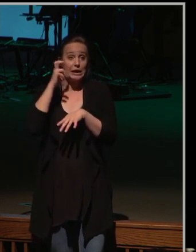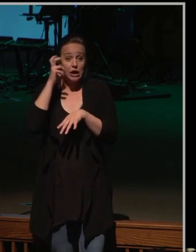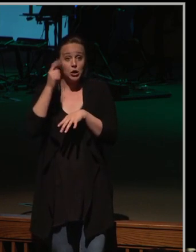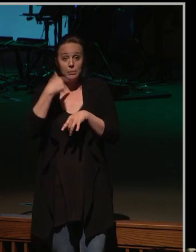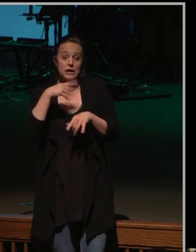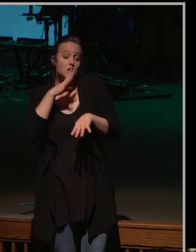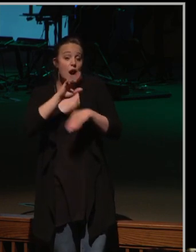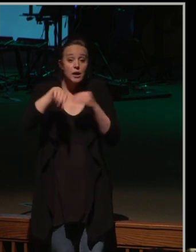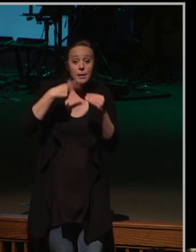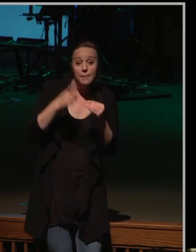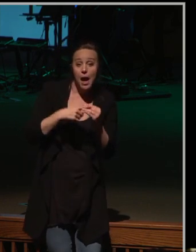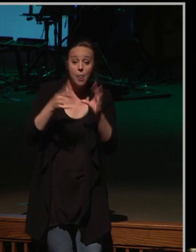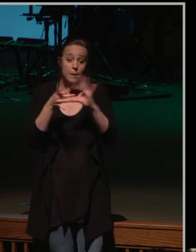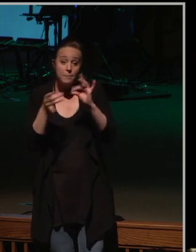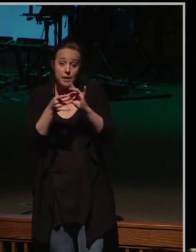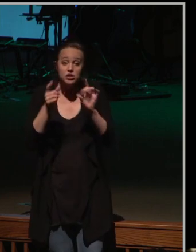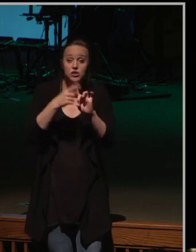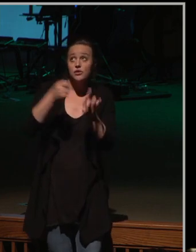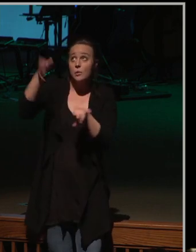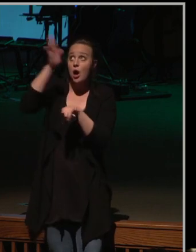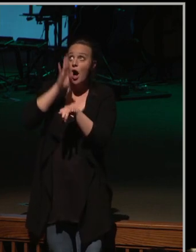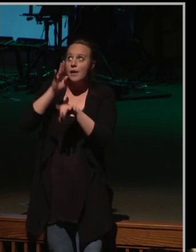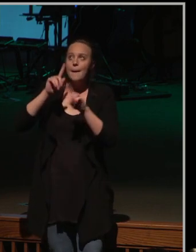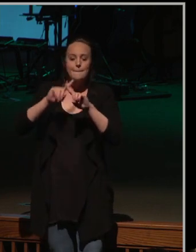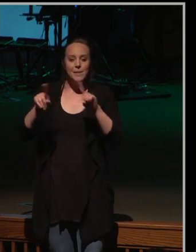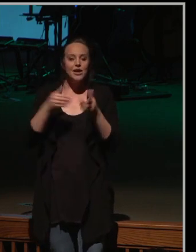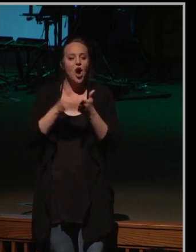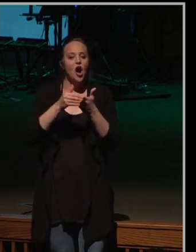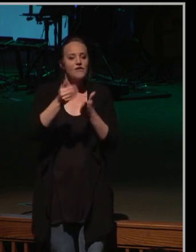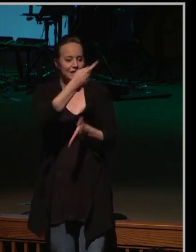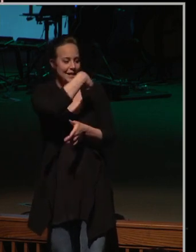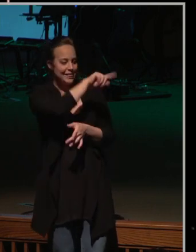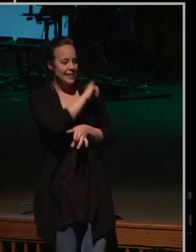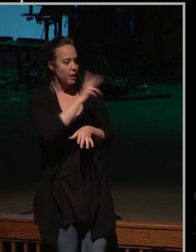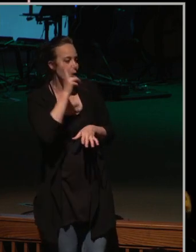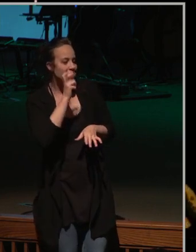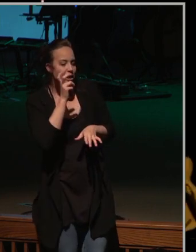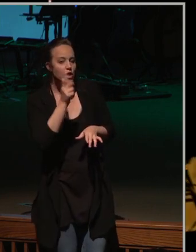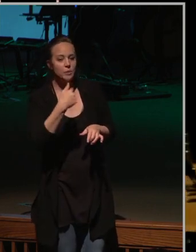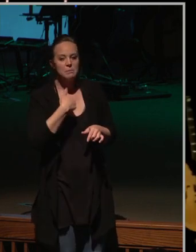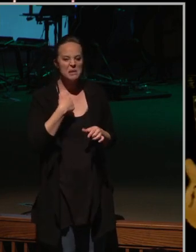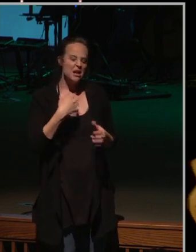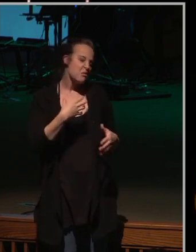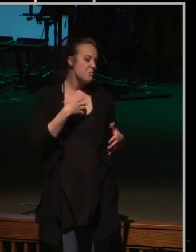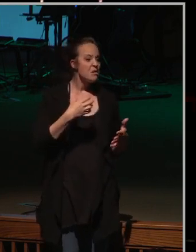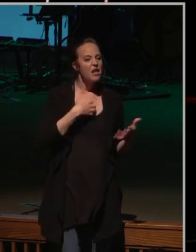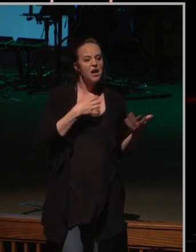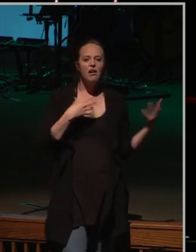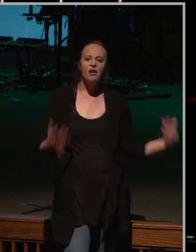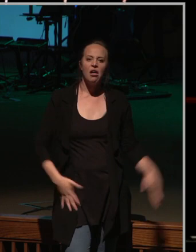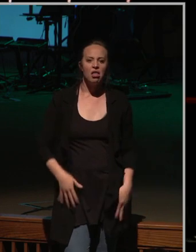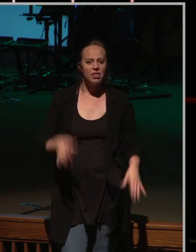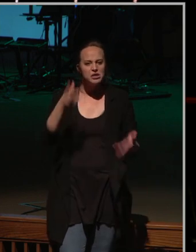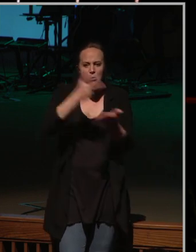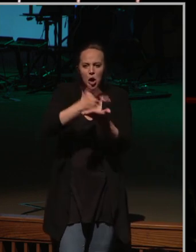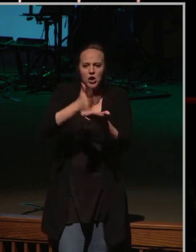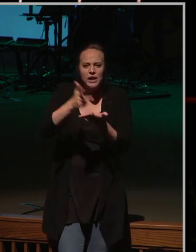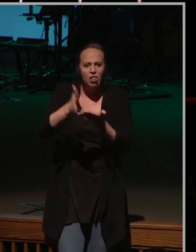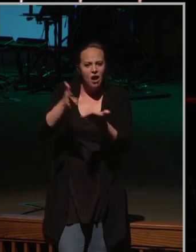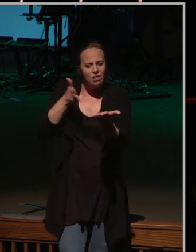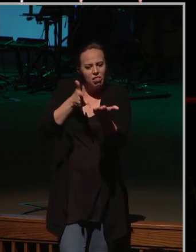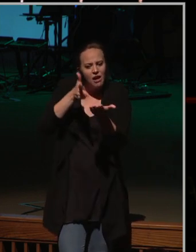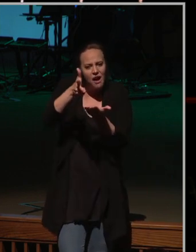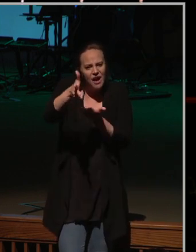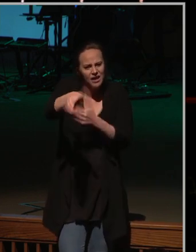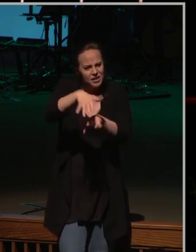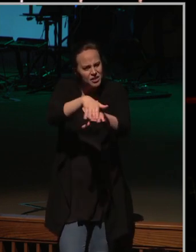wasn't even that great of a message. I didn't like that song. That's not my favorite music. Any number of things that we can complain about. And I wonder, with our